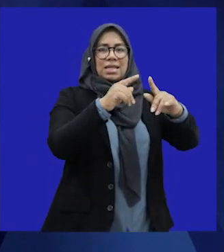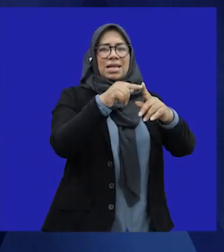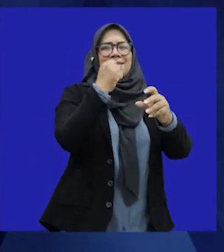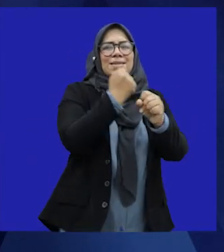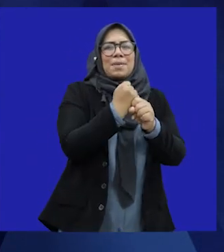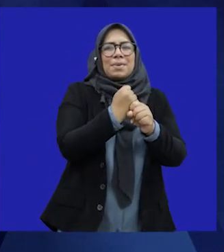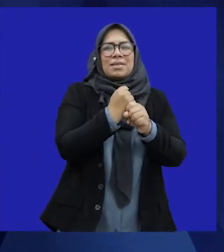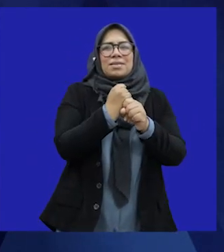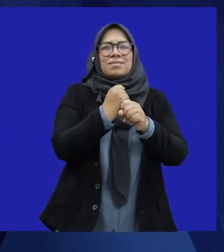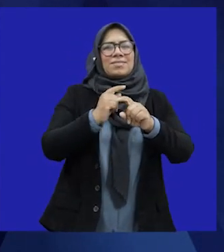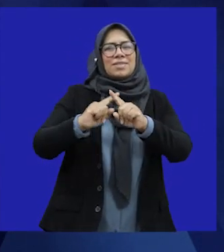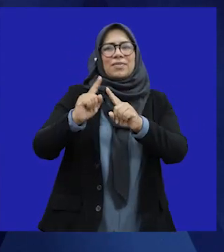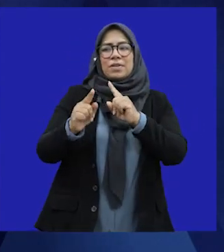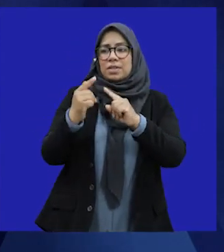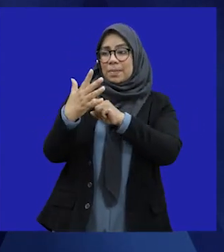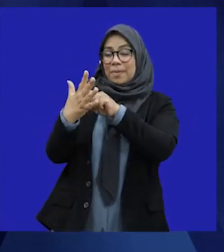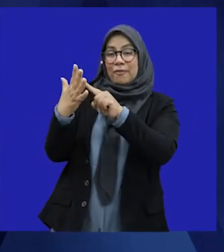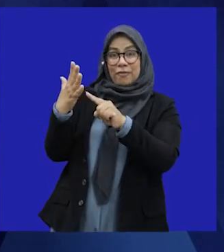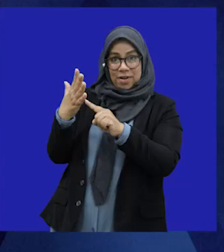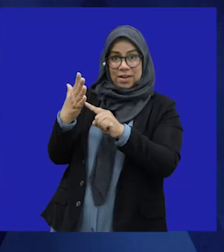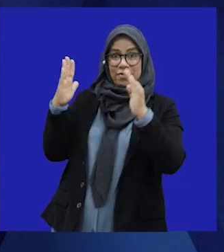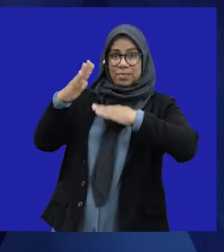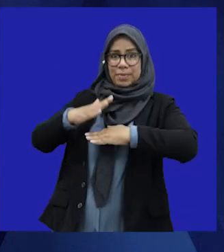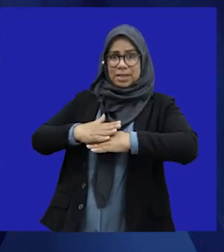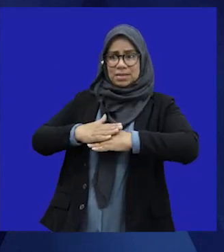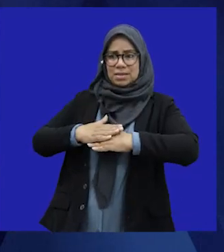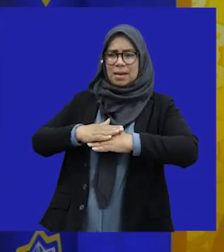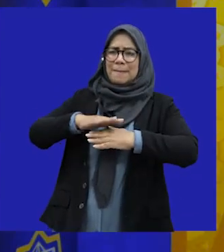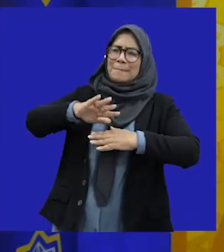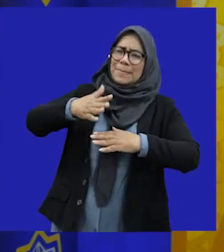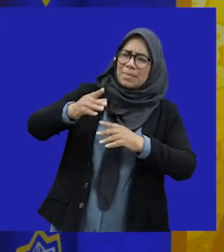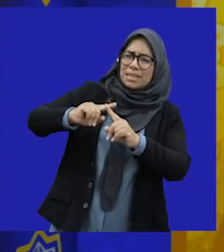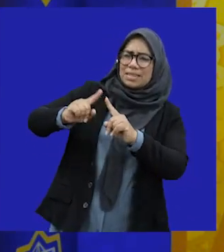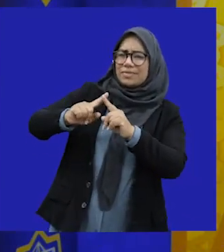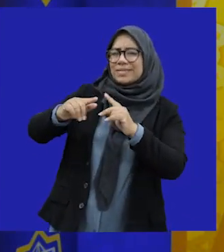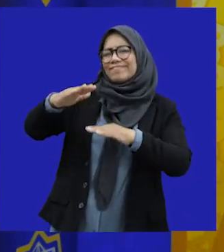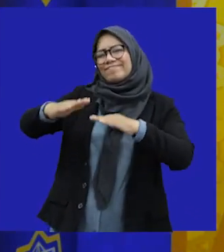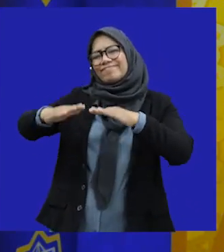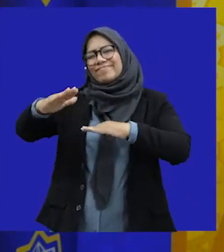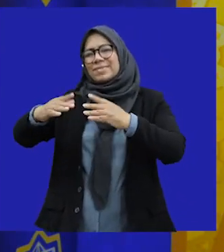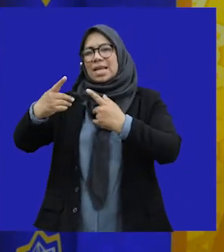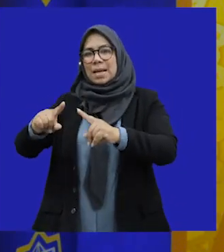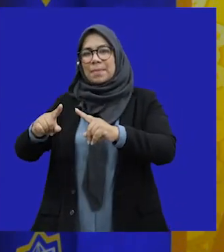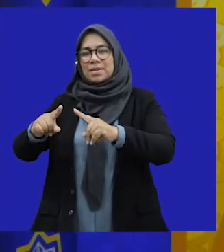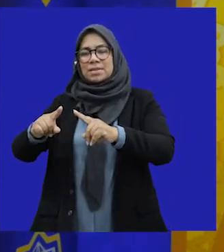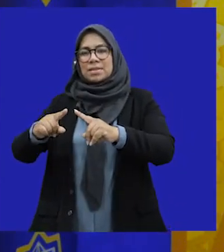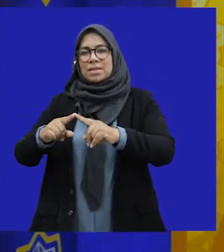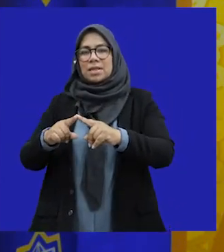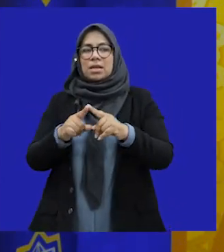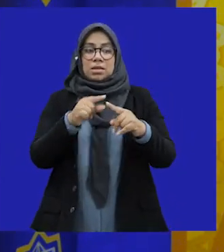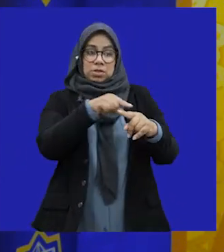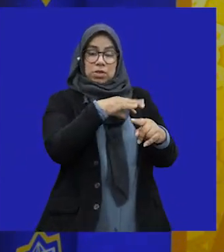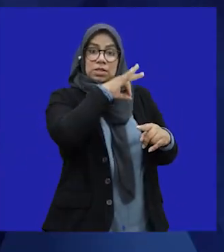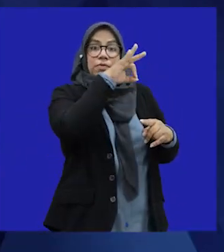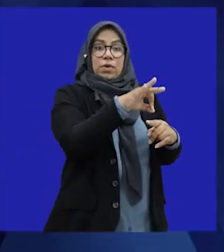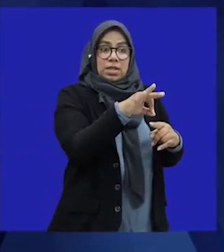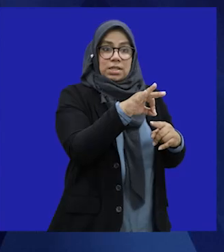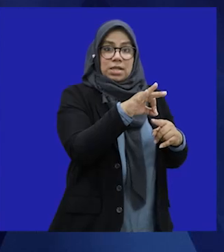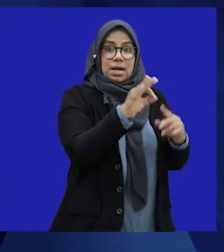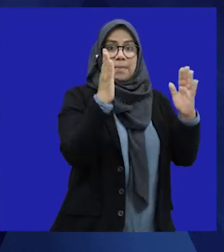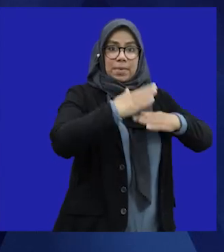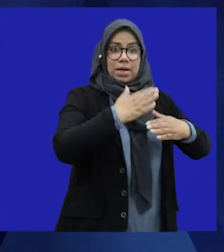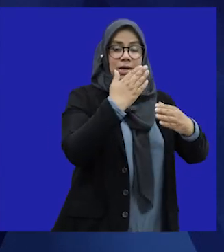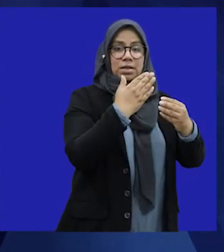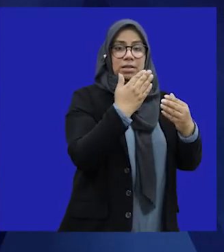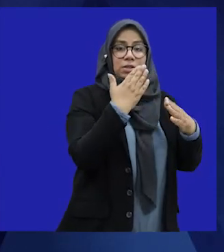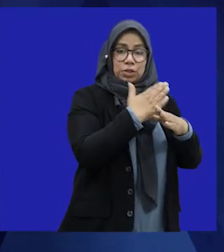shortcomings that occurs in the obligatory prayers. As mentioned in the hadith, as